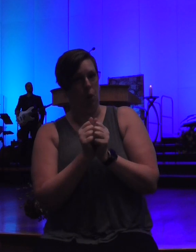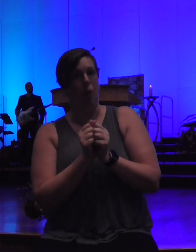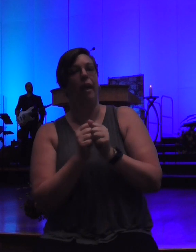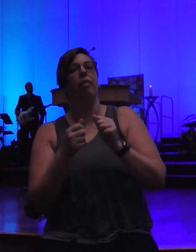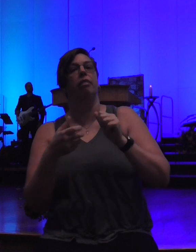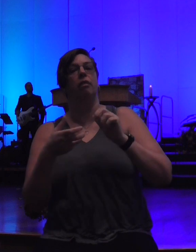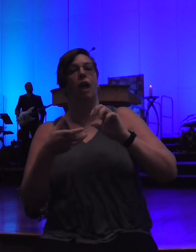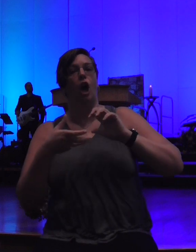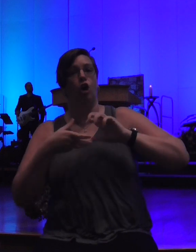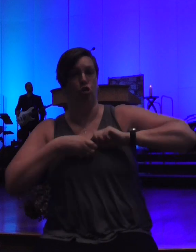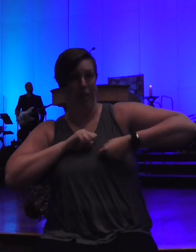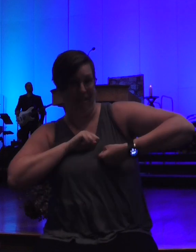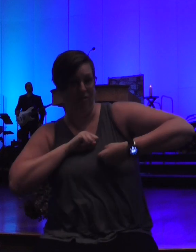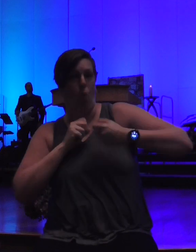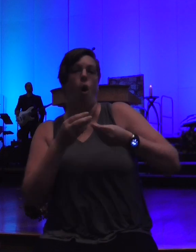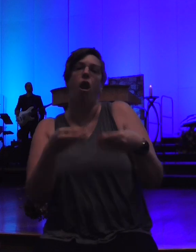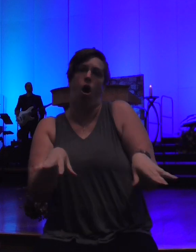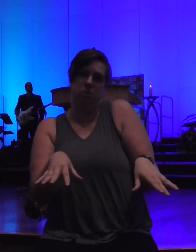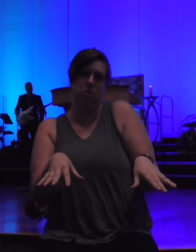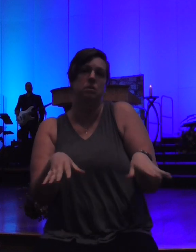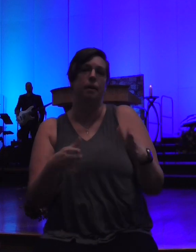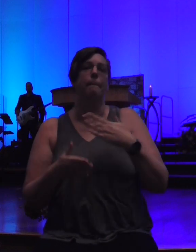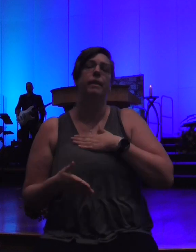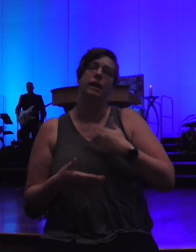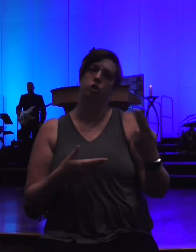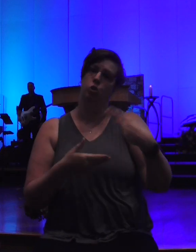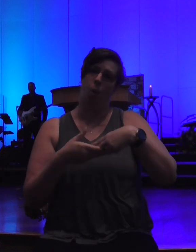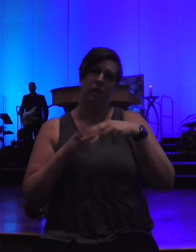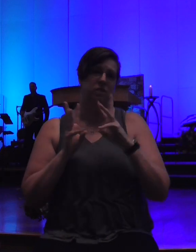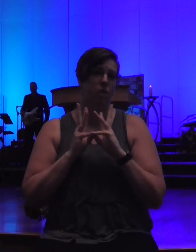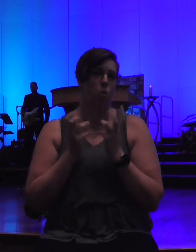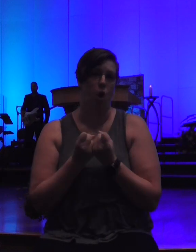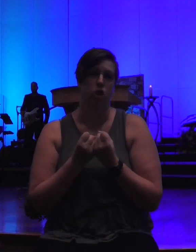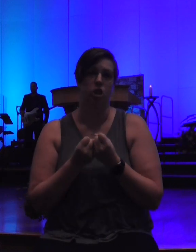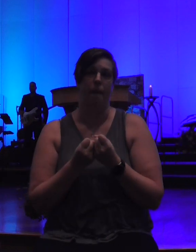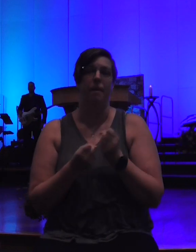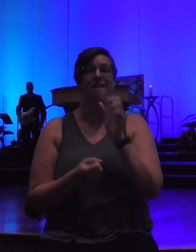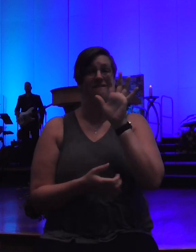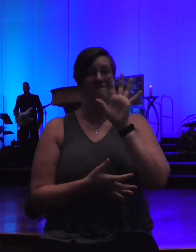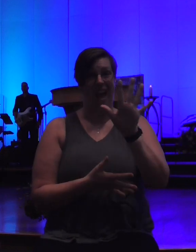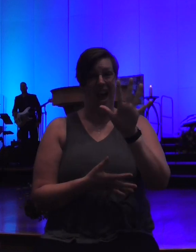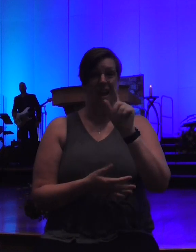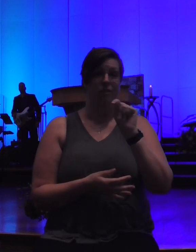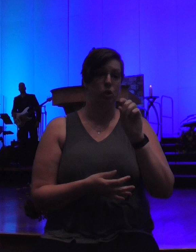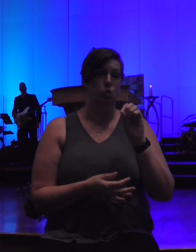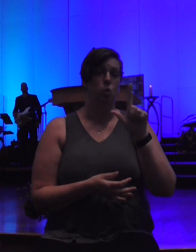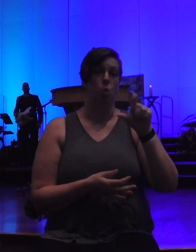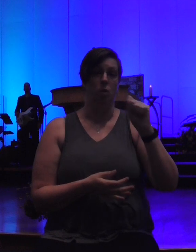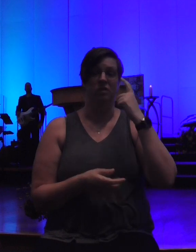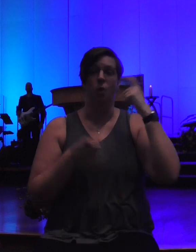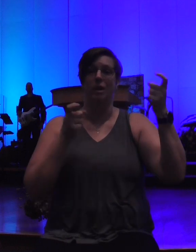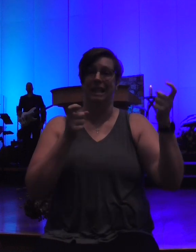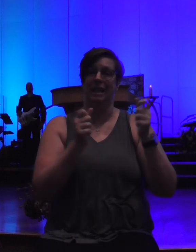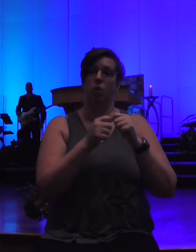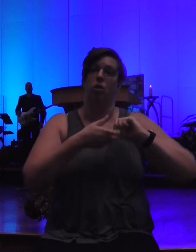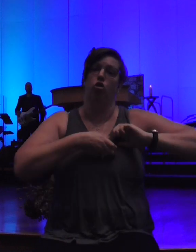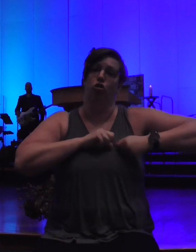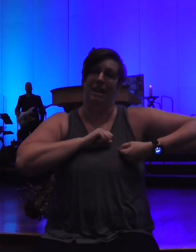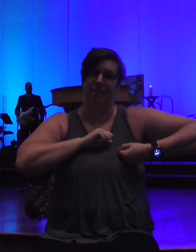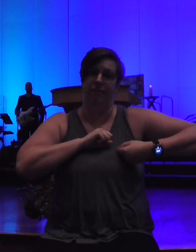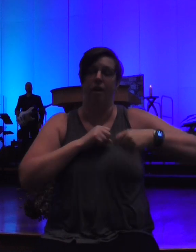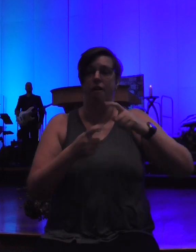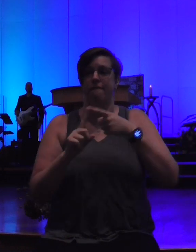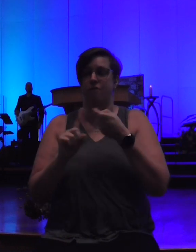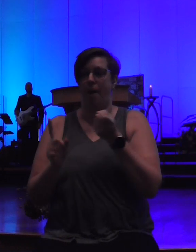or loss, please join us for this workshop. It's 5 tools for dealing with grief. It's from